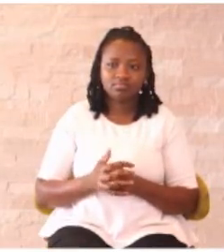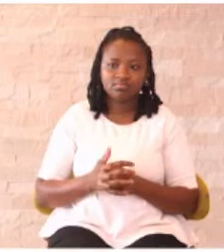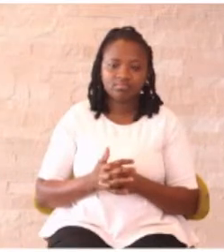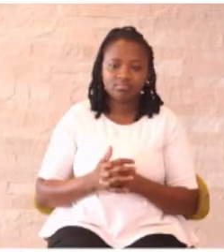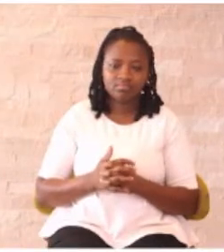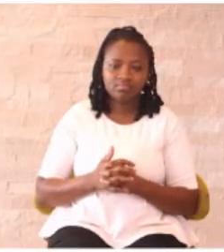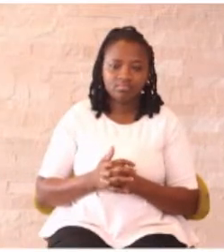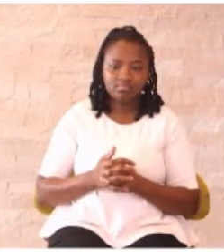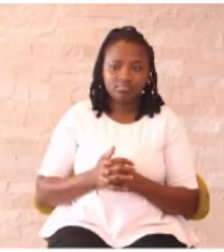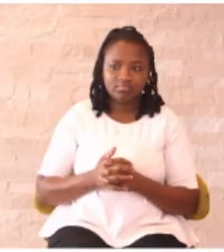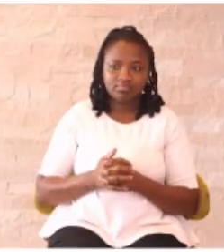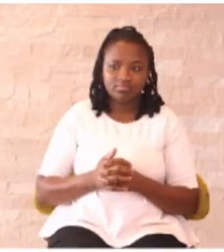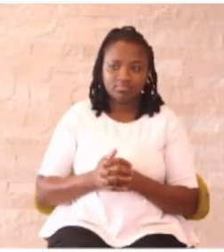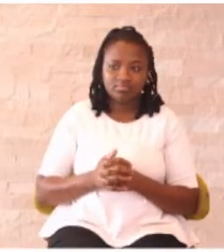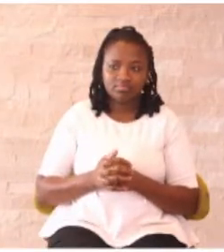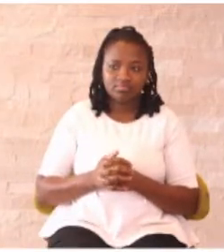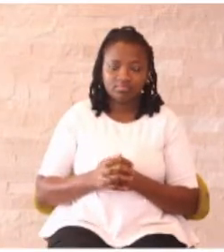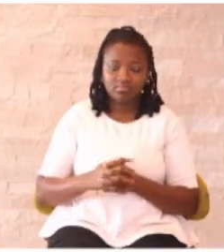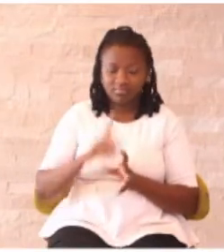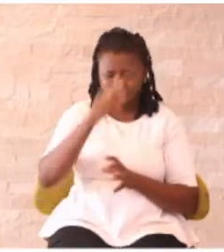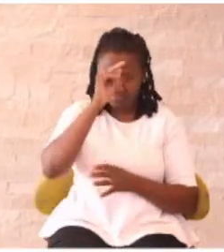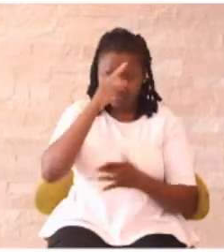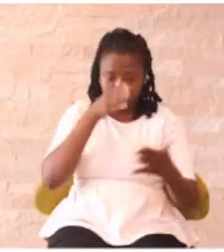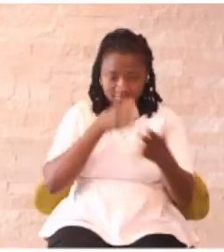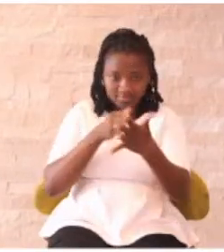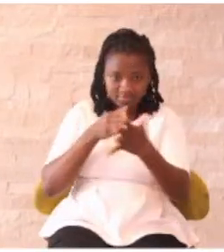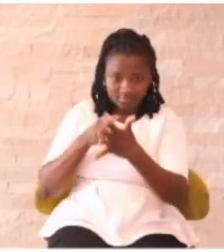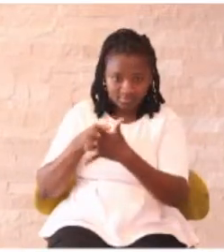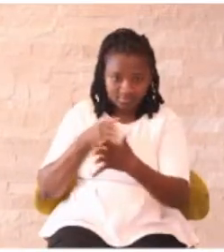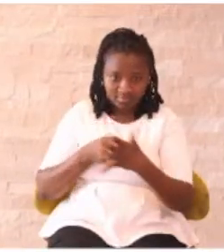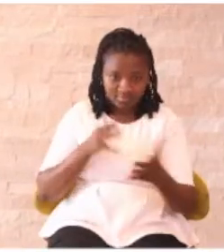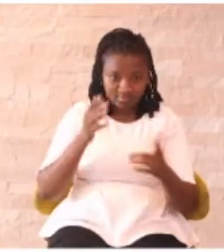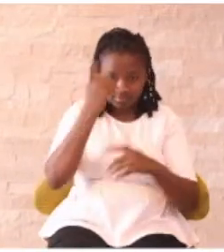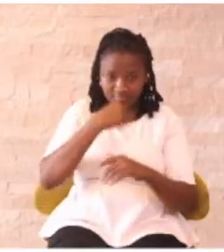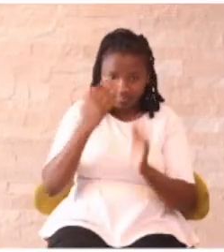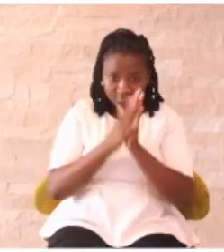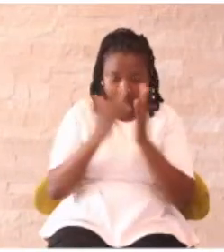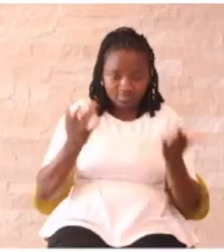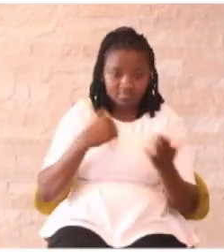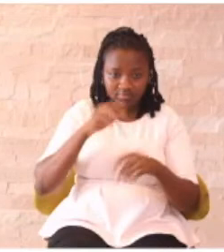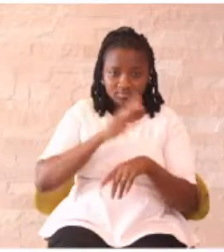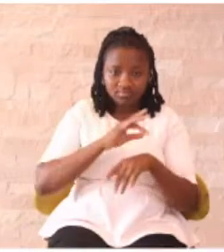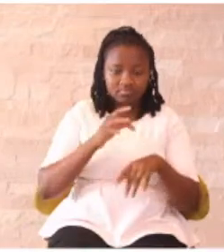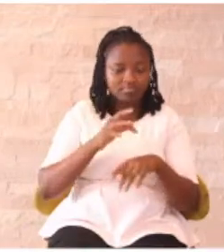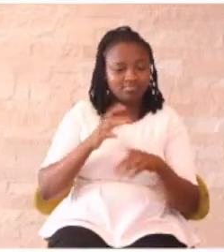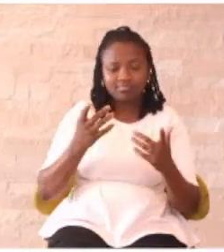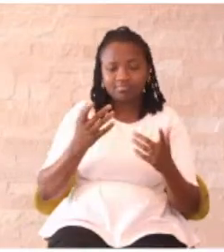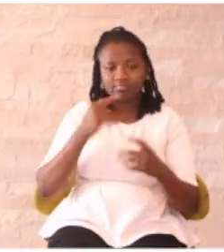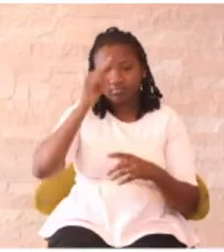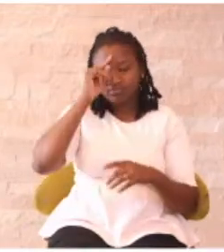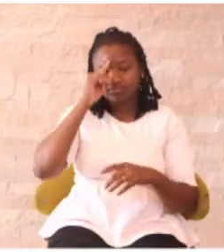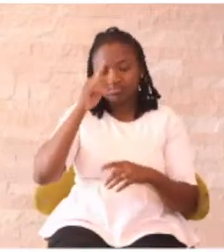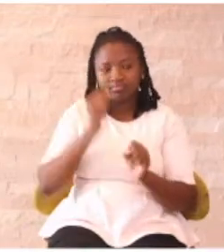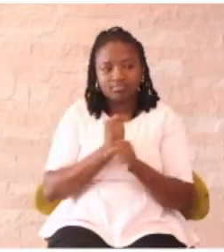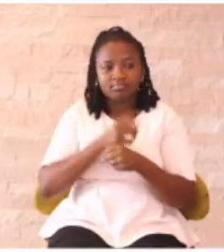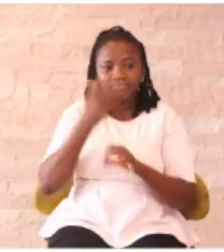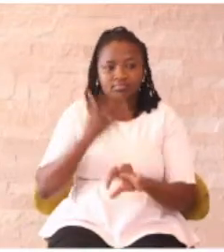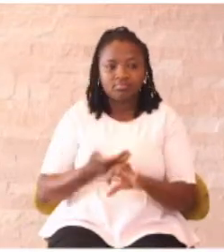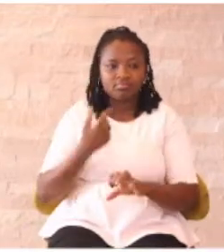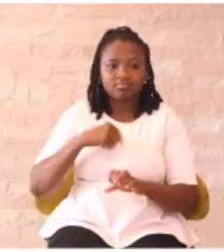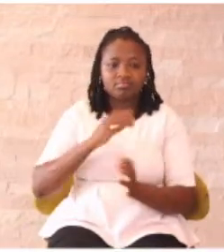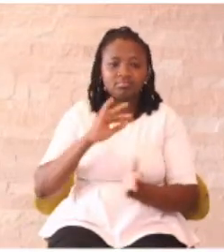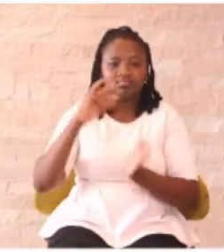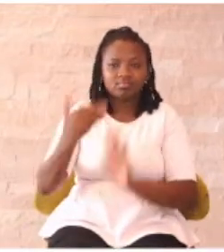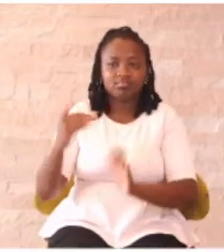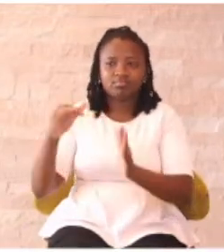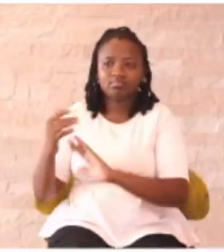hindered our ability to reach out to stakeholders using the social media, especially for the young women. So the young women do not